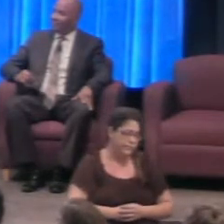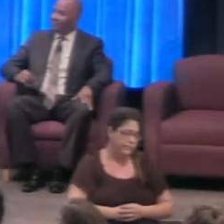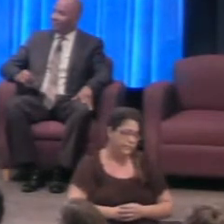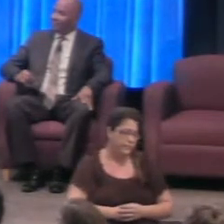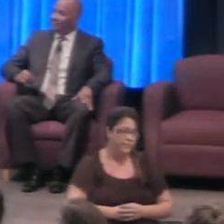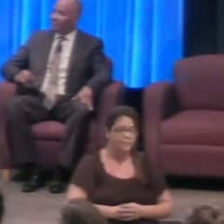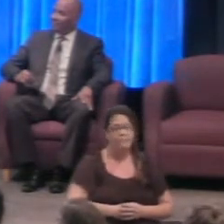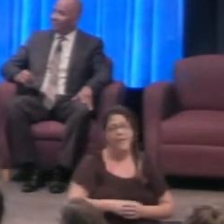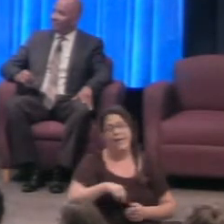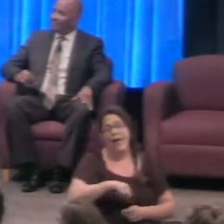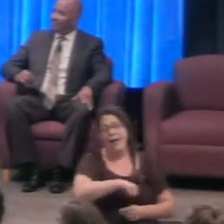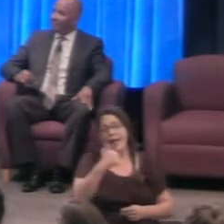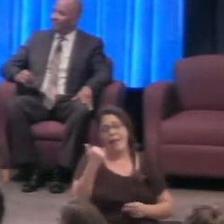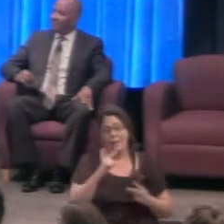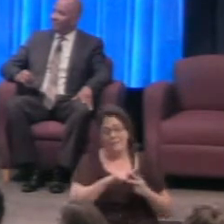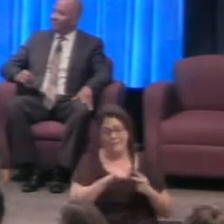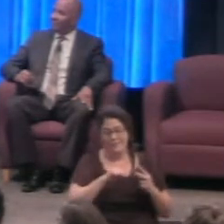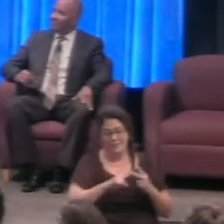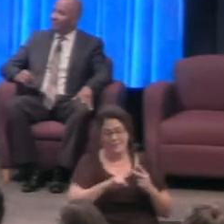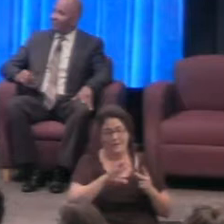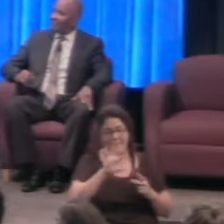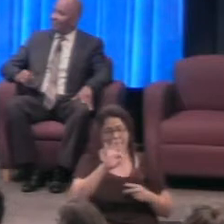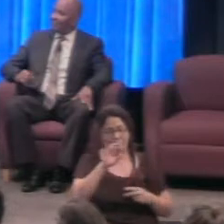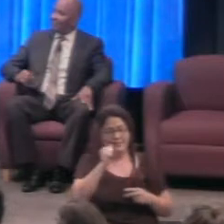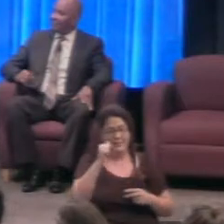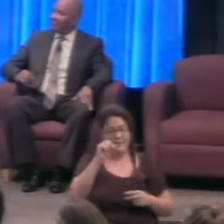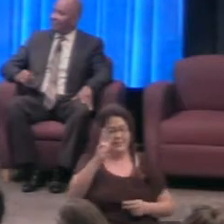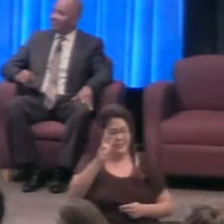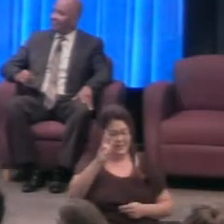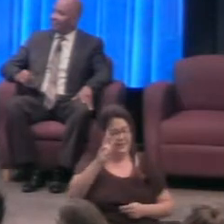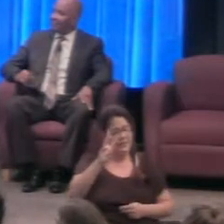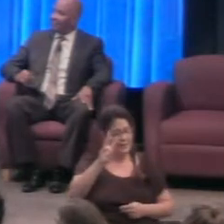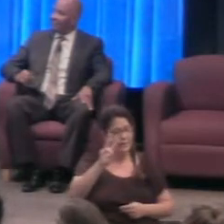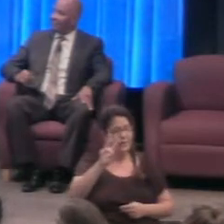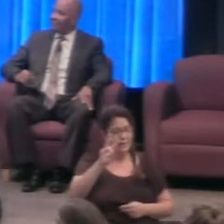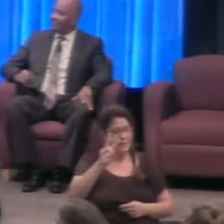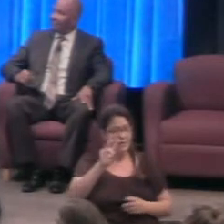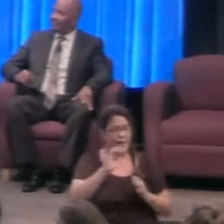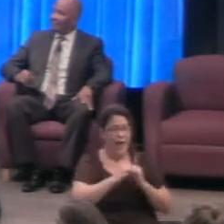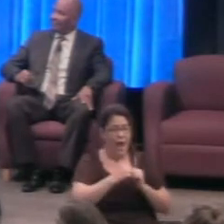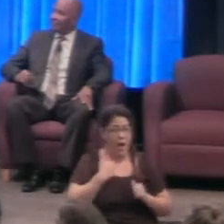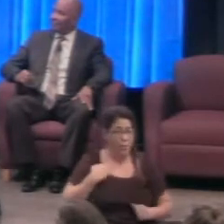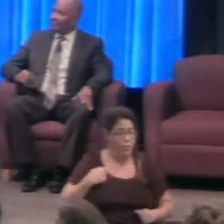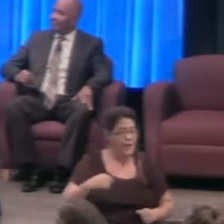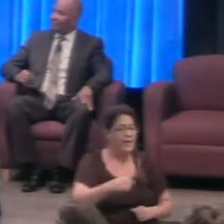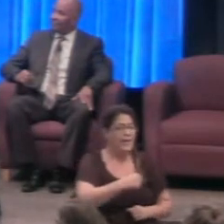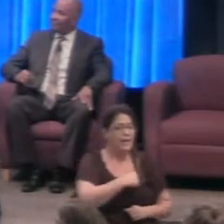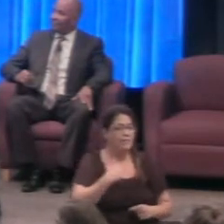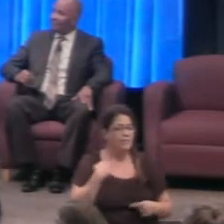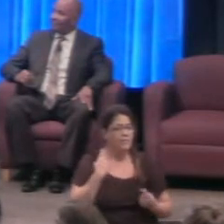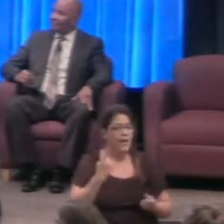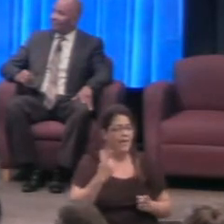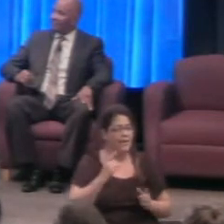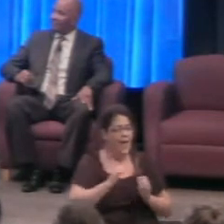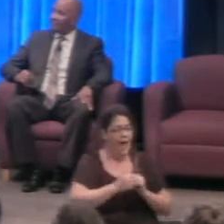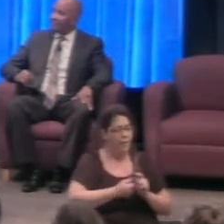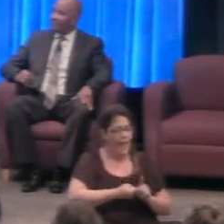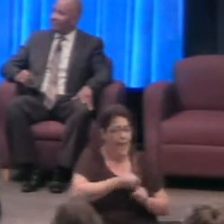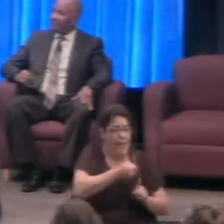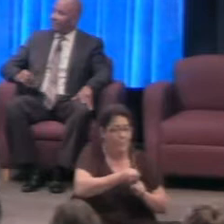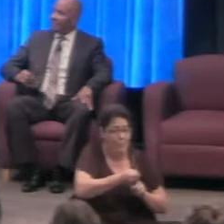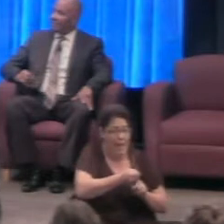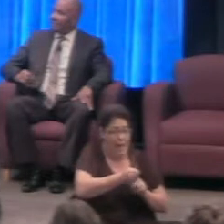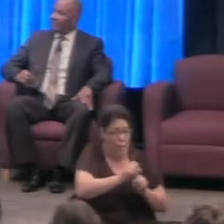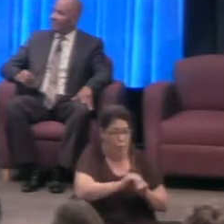Another item, I think, is the F-16, how we have, the impact that's had around the world,